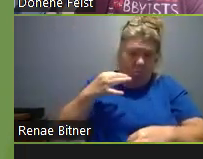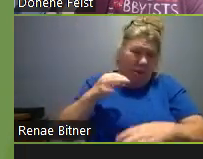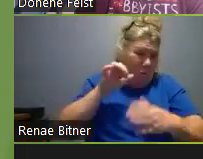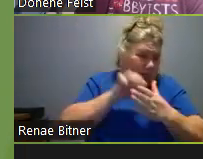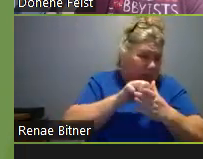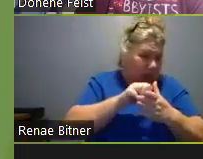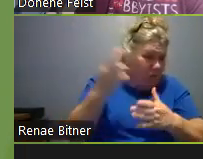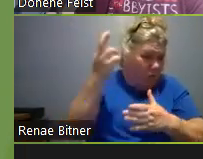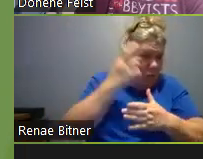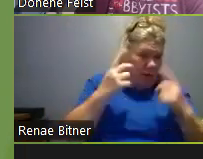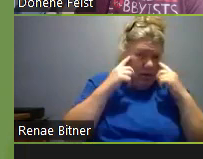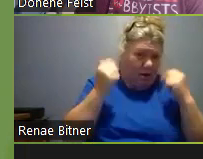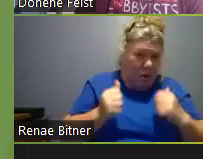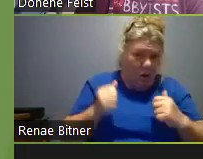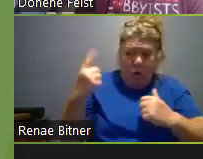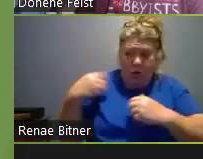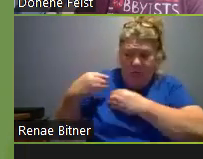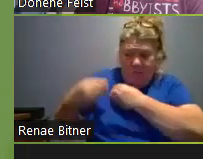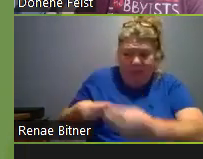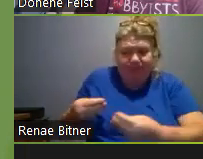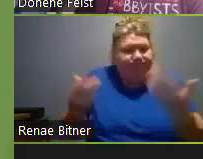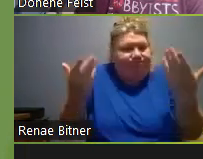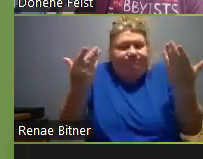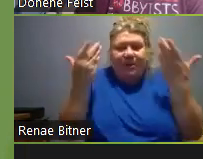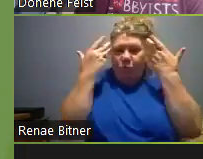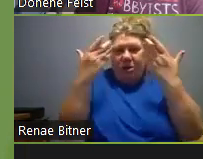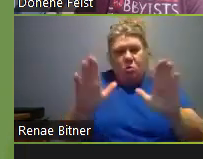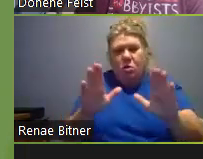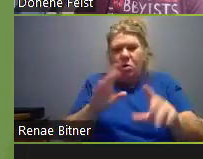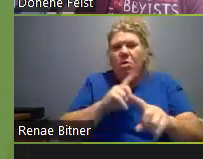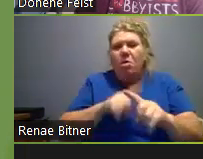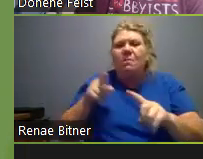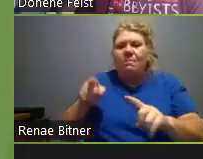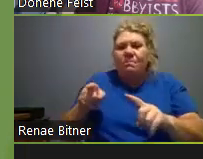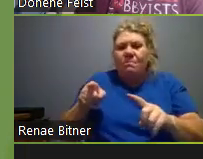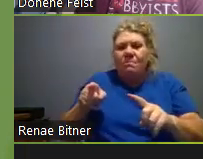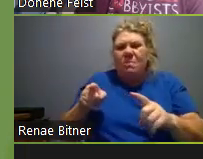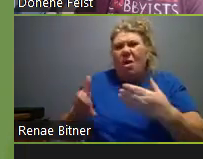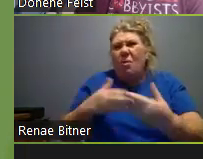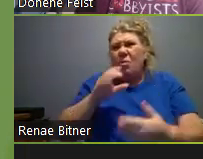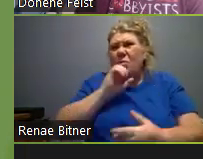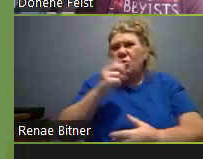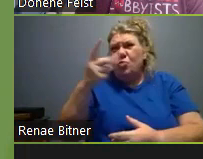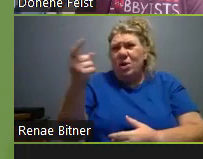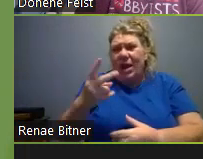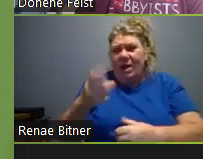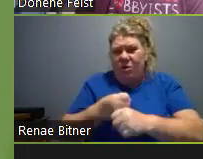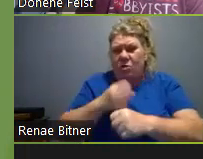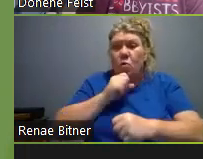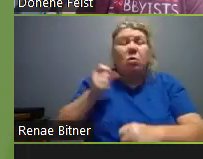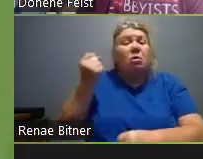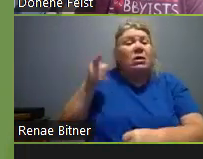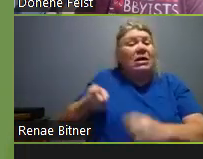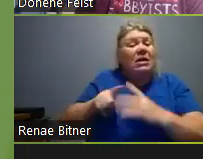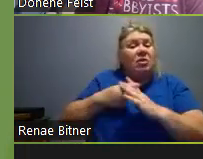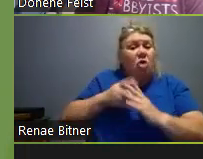there was something genetic. We still don't know that, but he was getting close to 2.5 years old. He had started talking, but